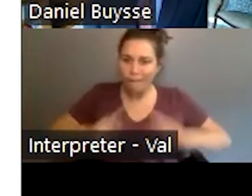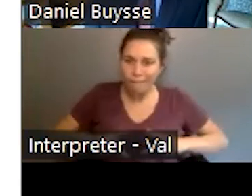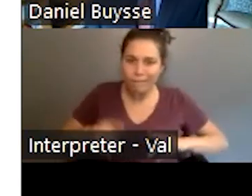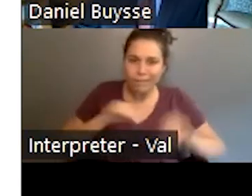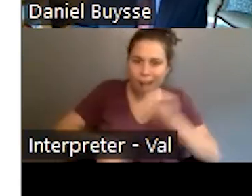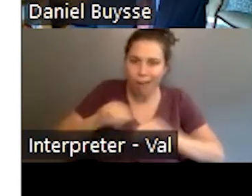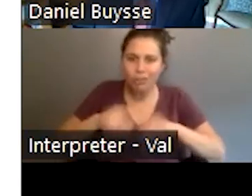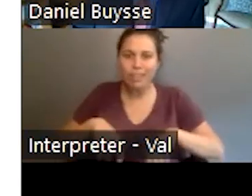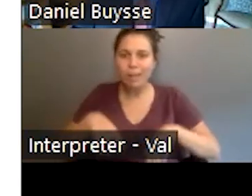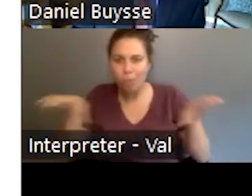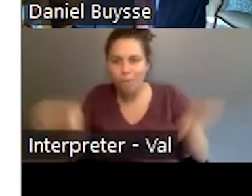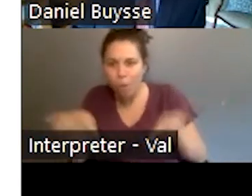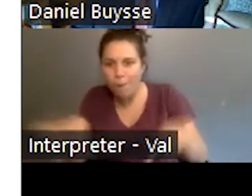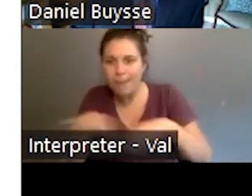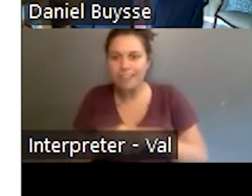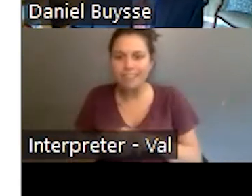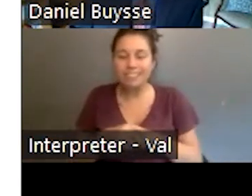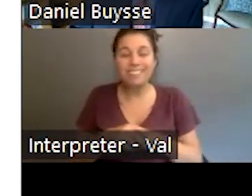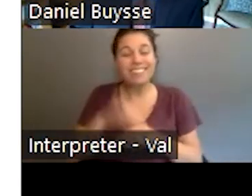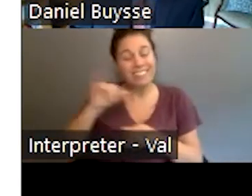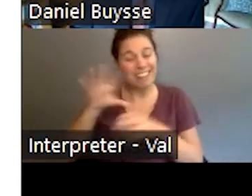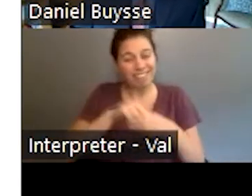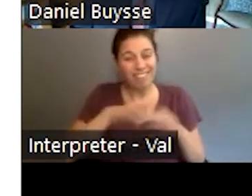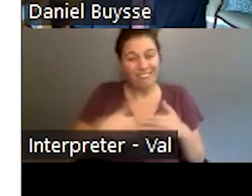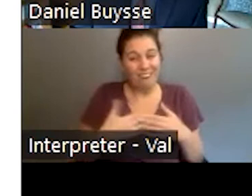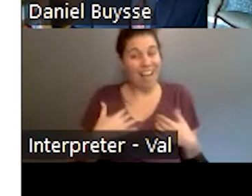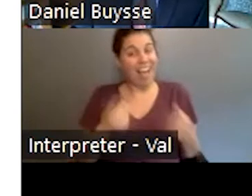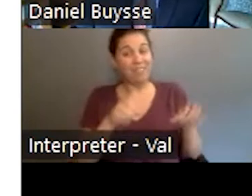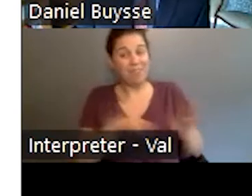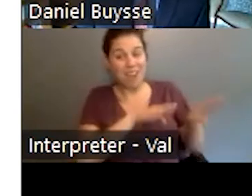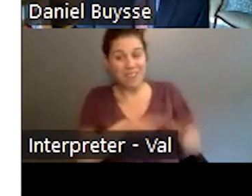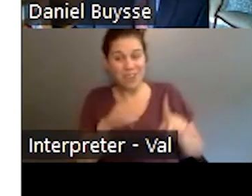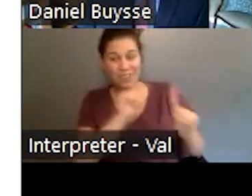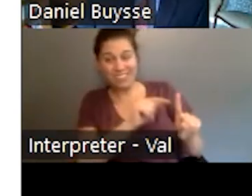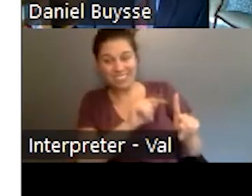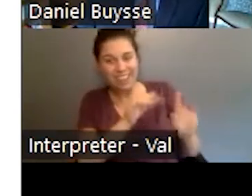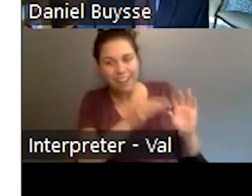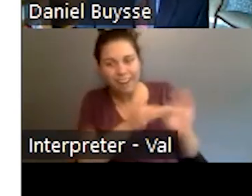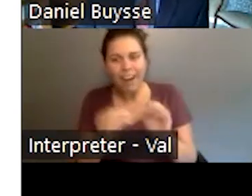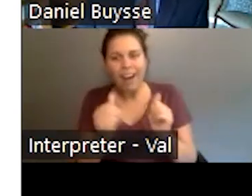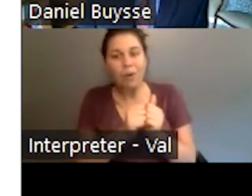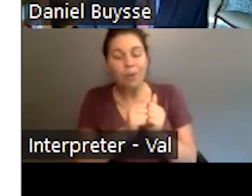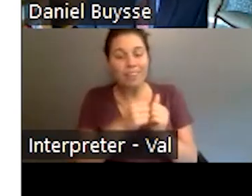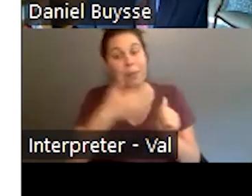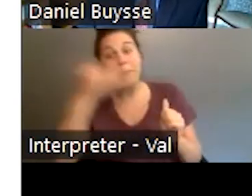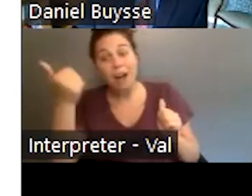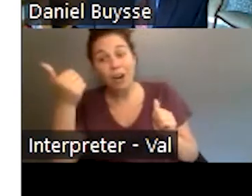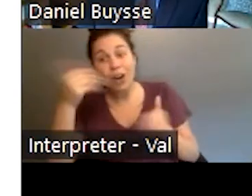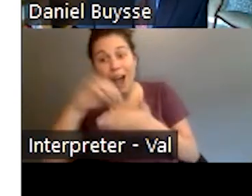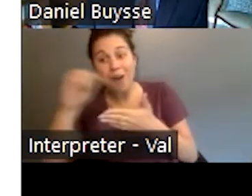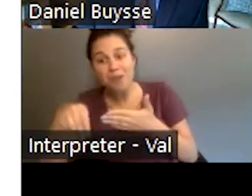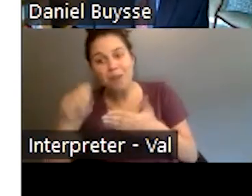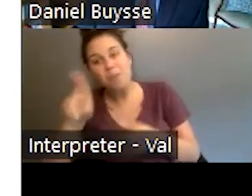including all of the important health behaviors that are known to be associated with better or worse health